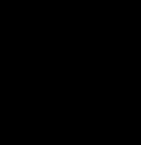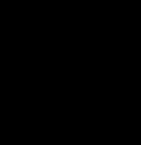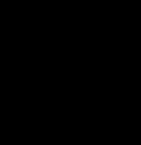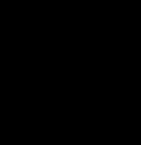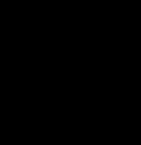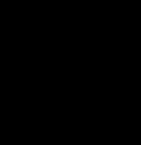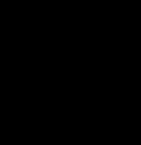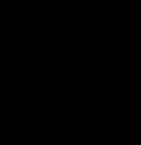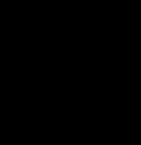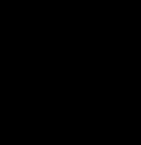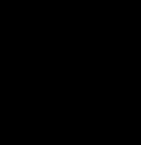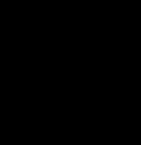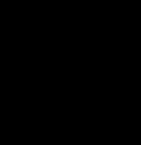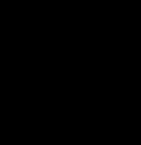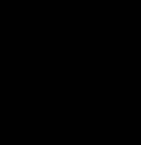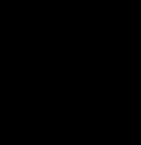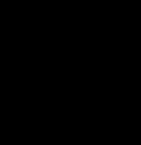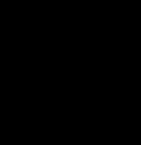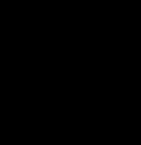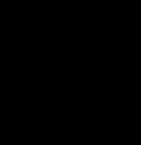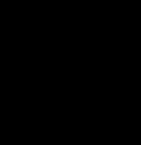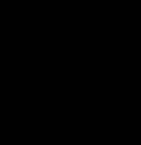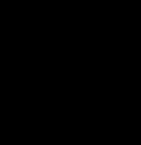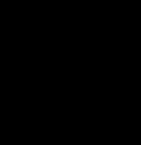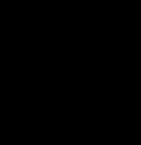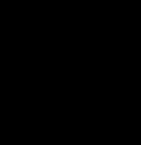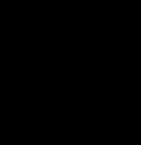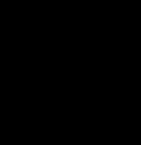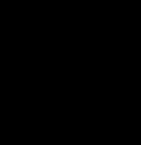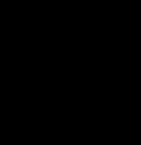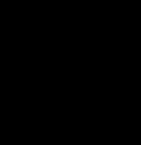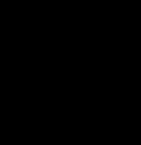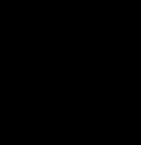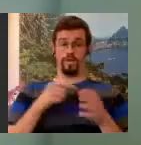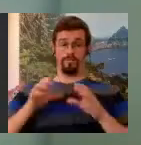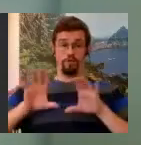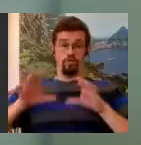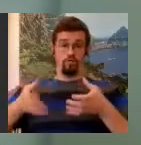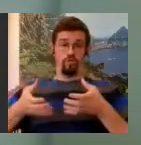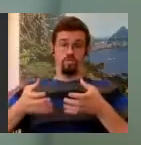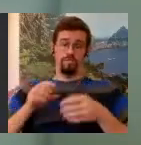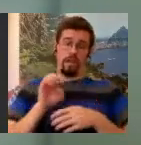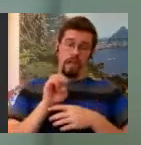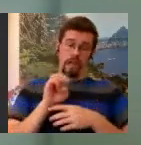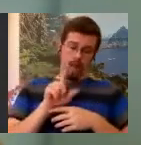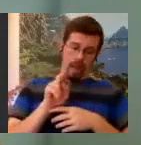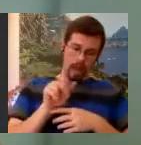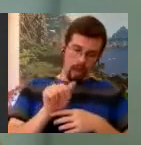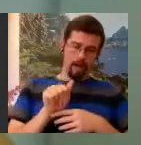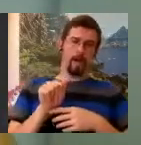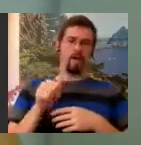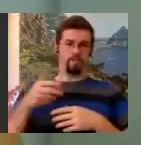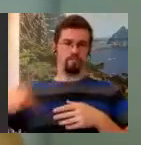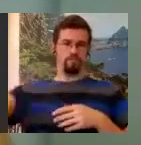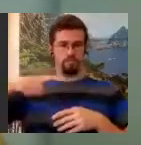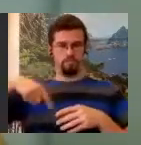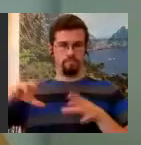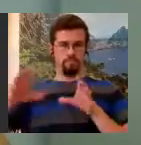We started analyzing these aspects with the group by Elena Pizzuto and